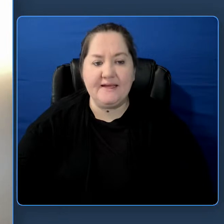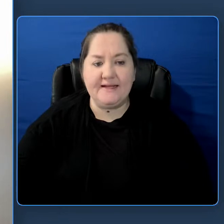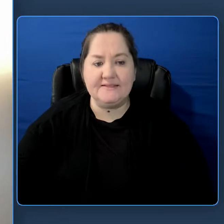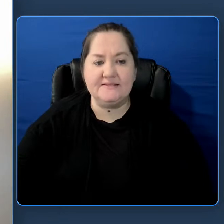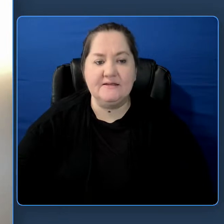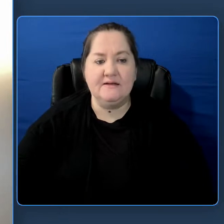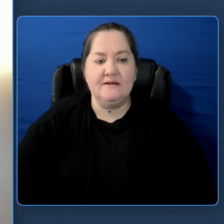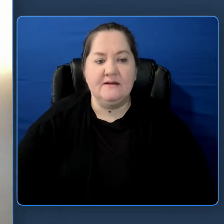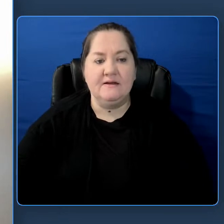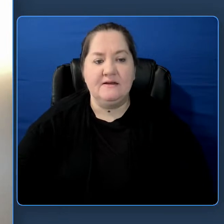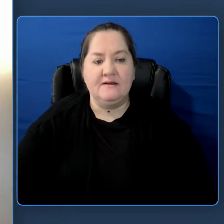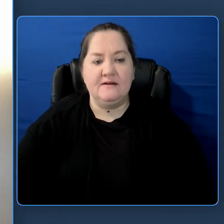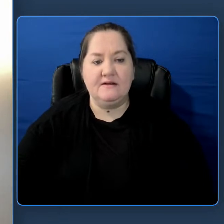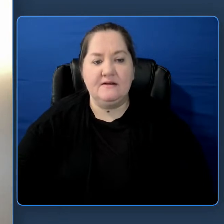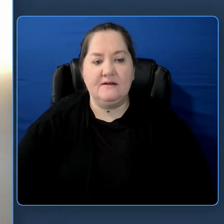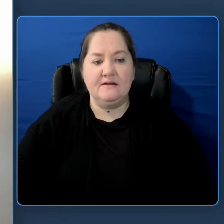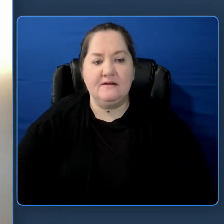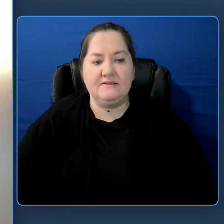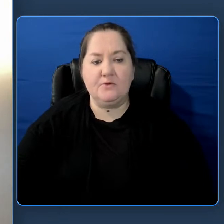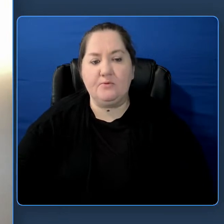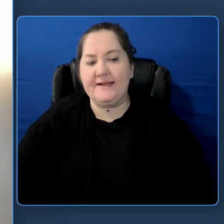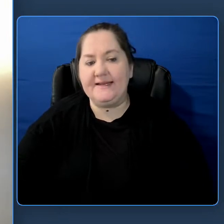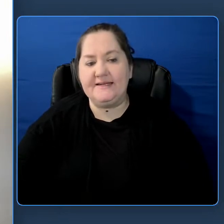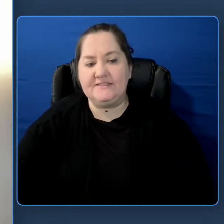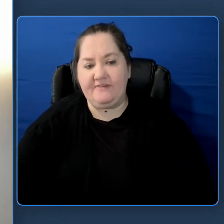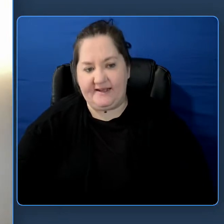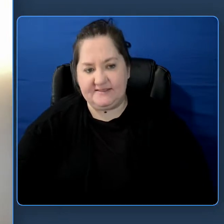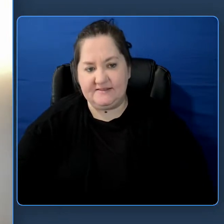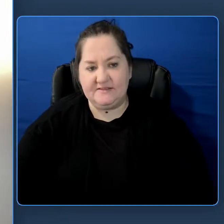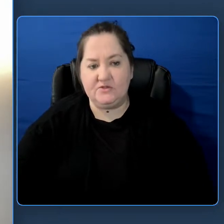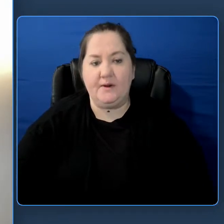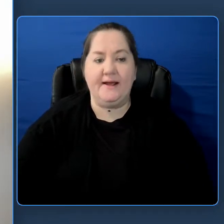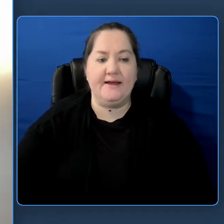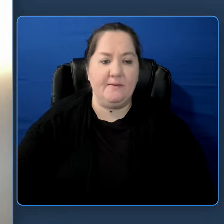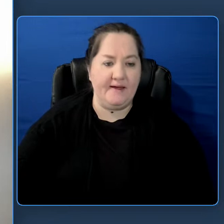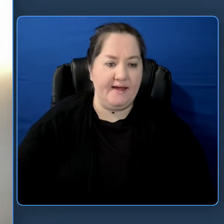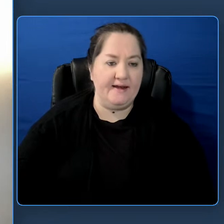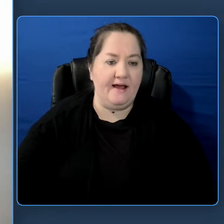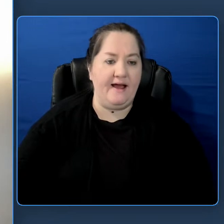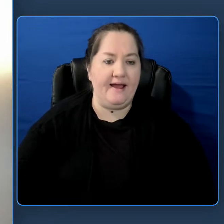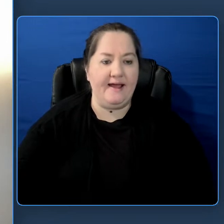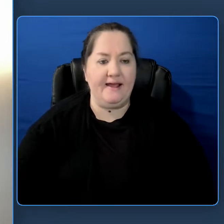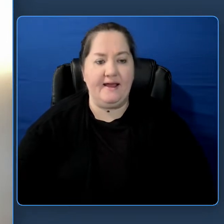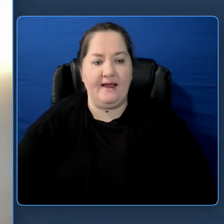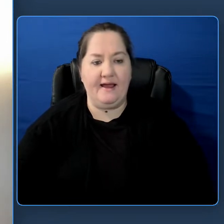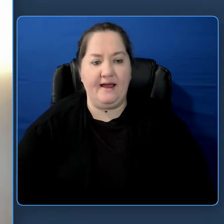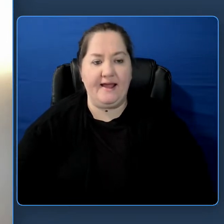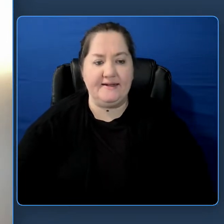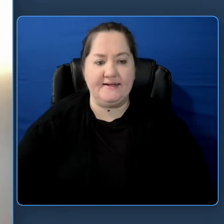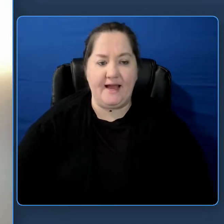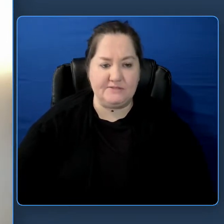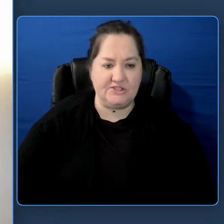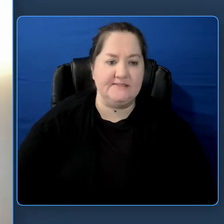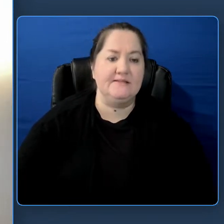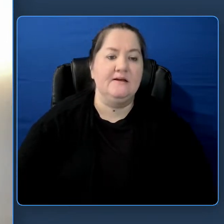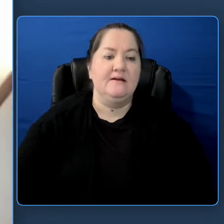Because that means they're bringing in a device. So when I come in, I